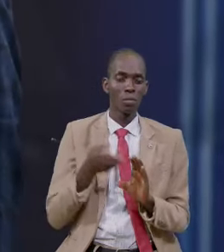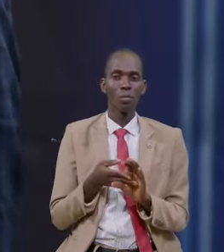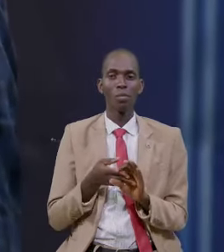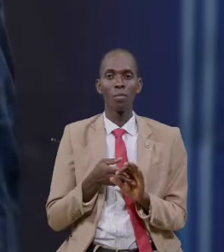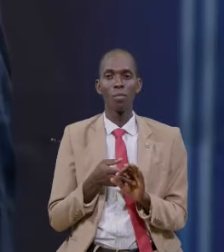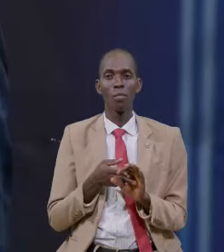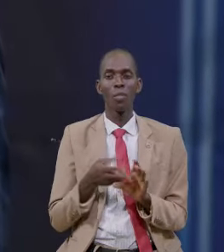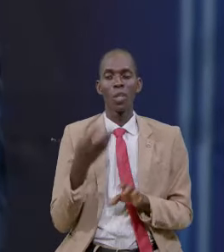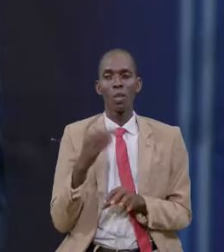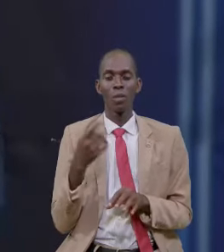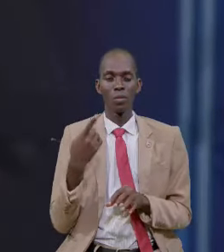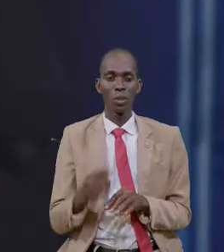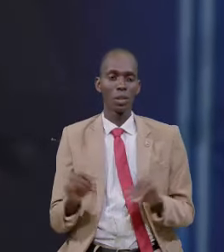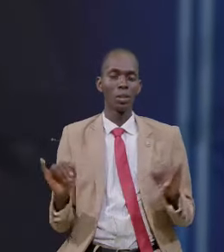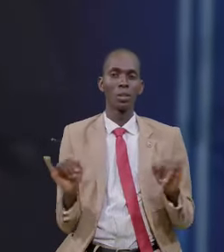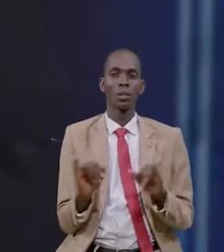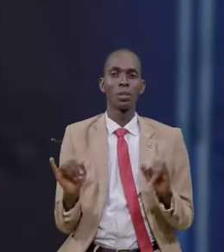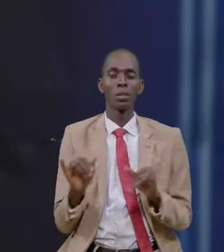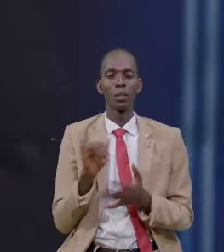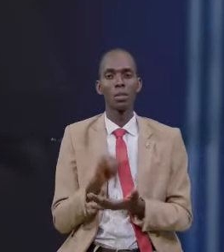of the same, that